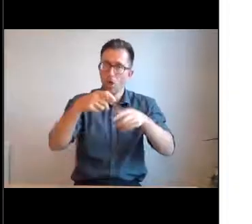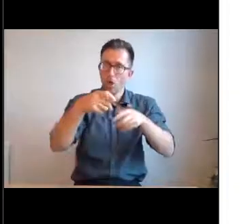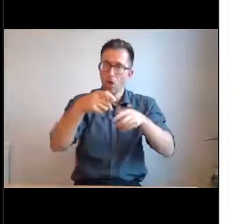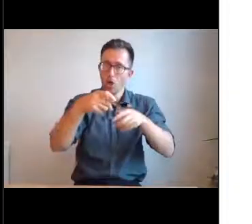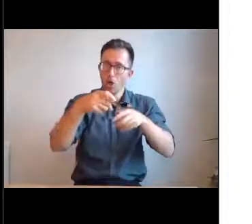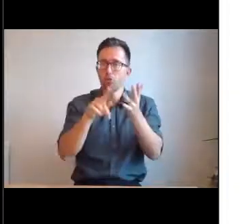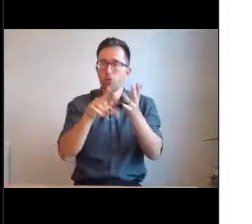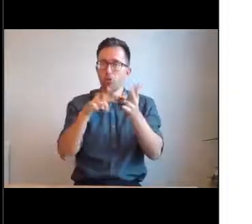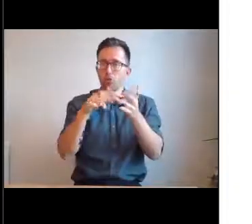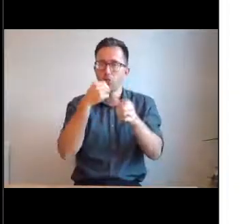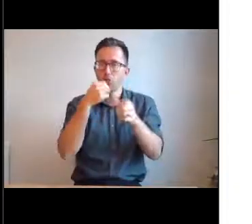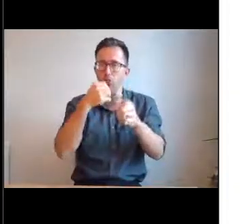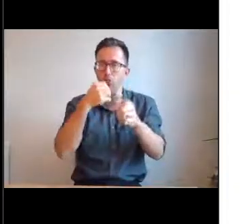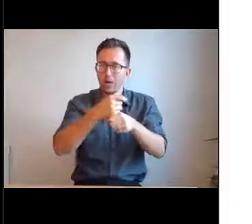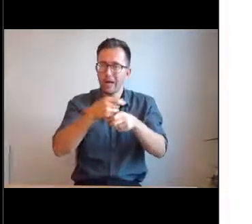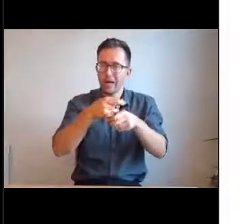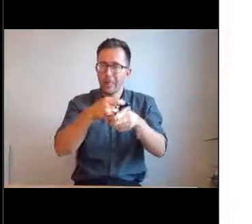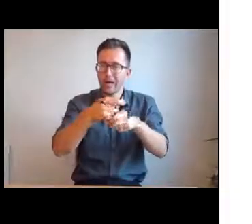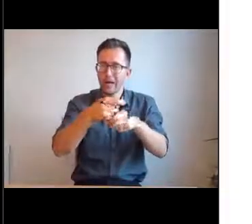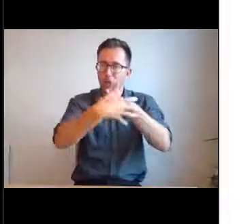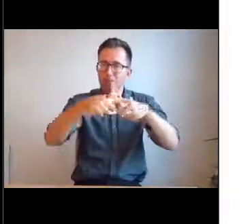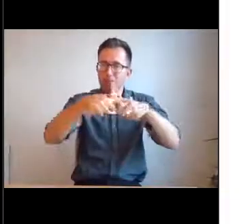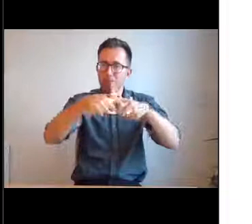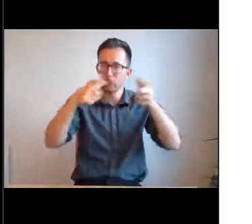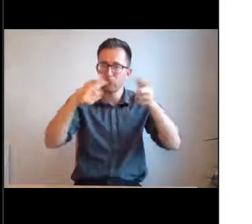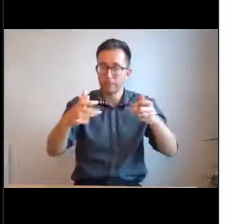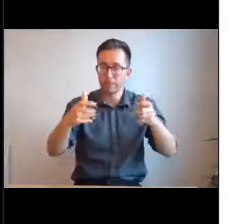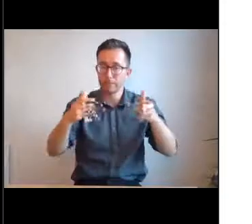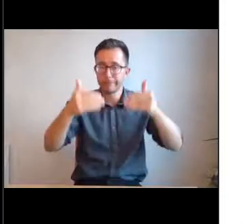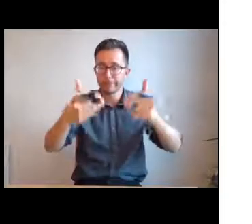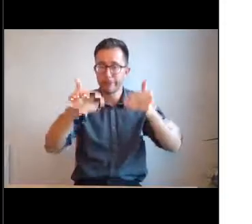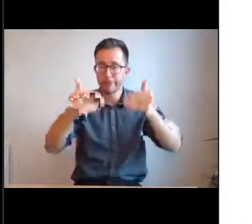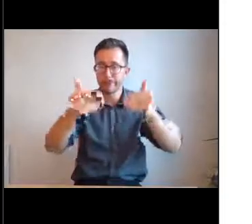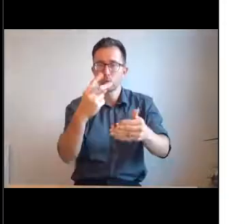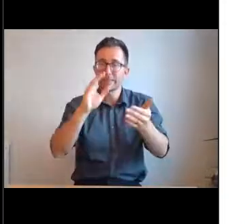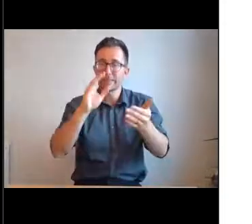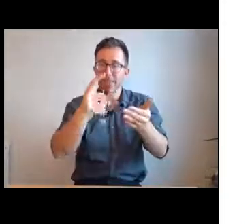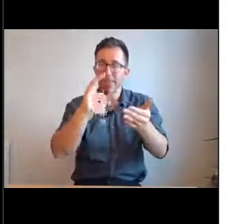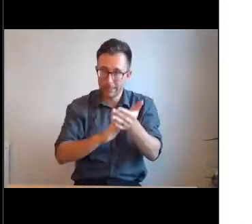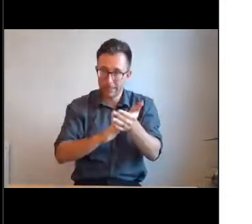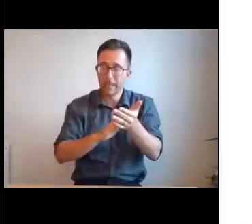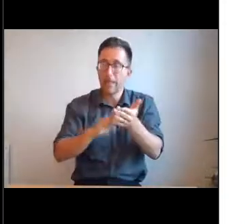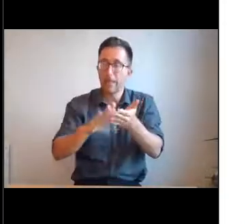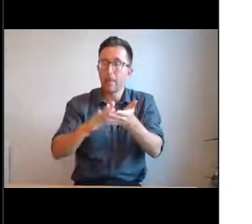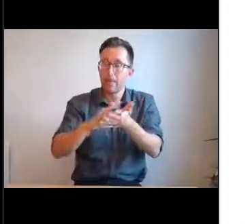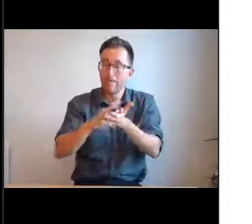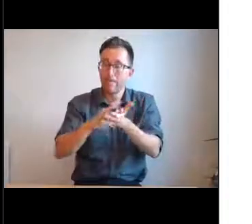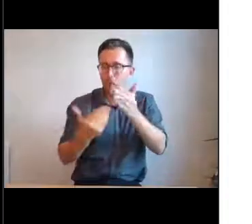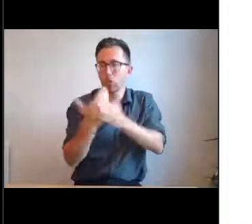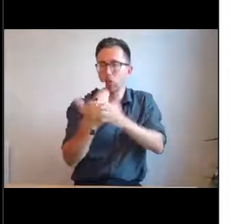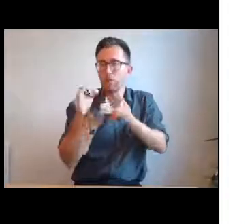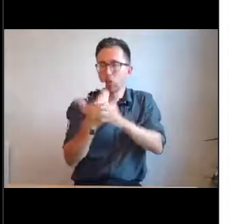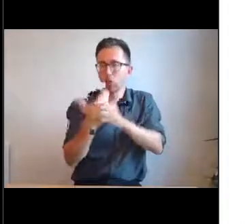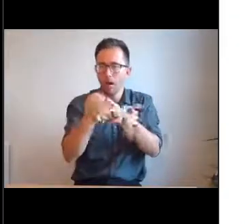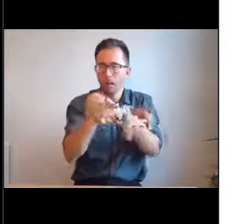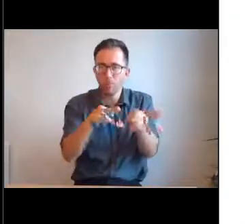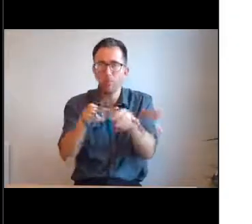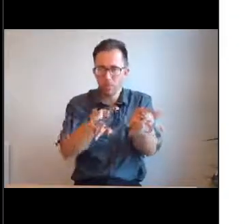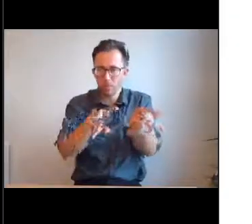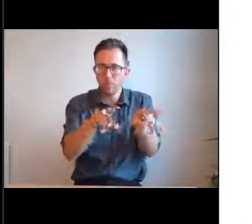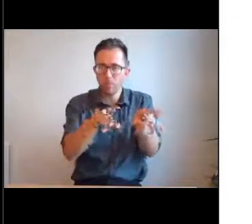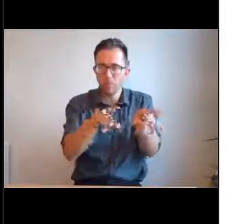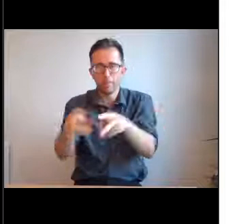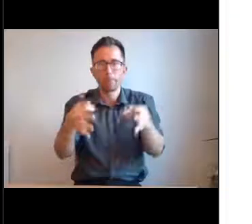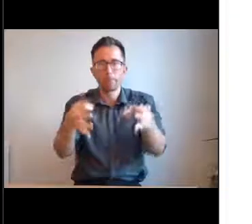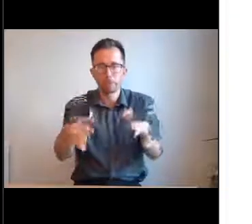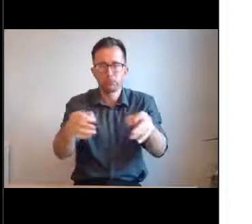Crossing moving 20 metres north, the shared path on this bridge has also moved, and this is reflected on the map in the